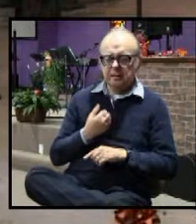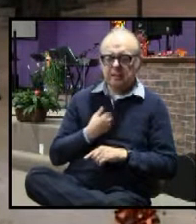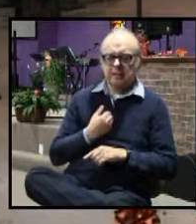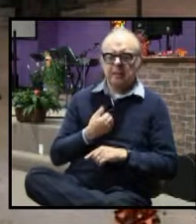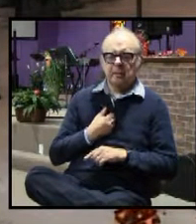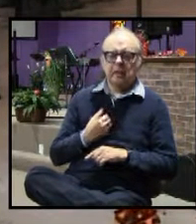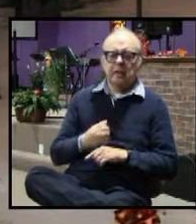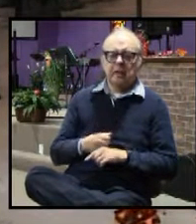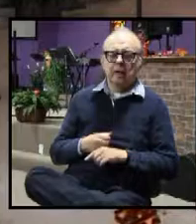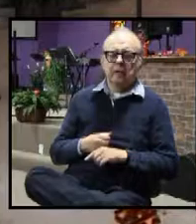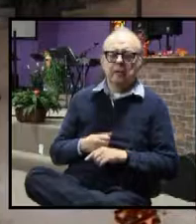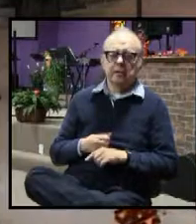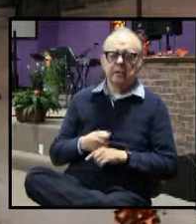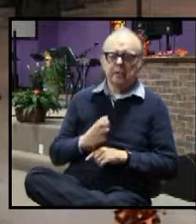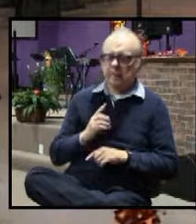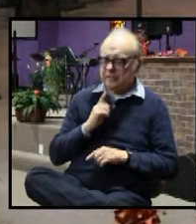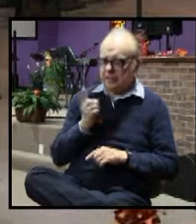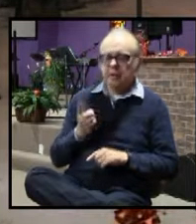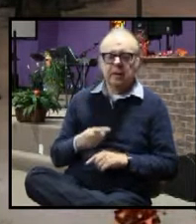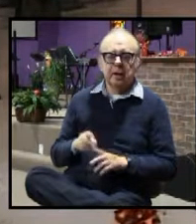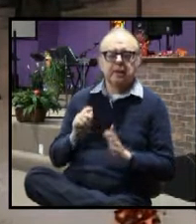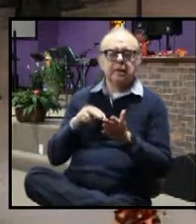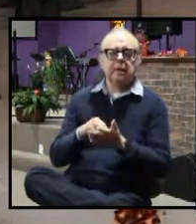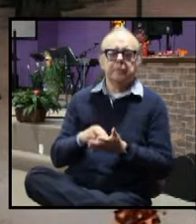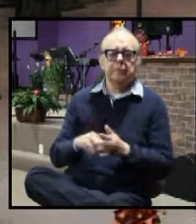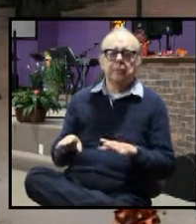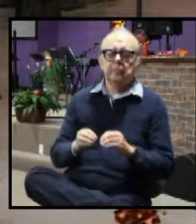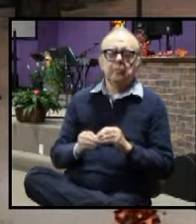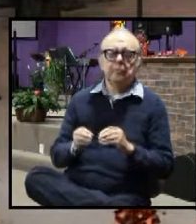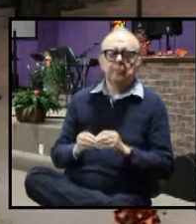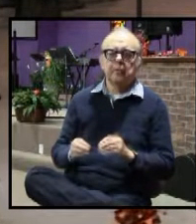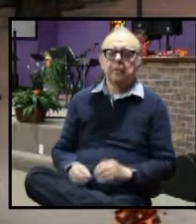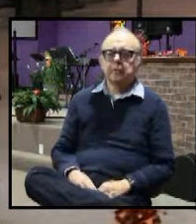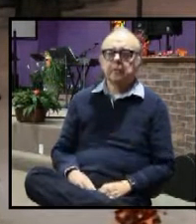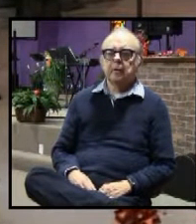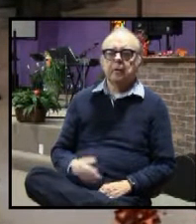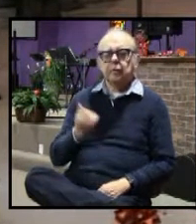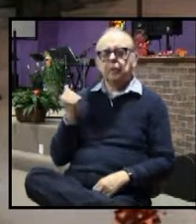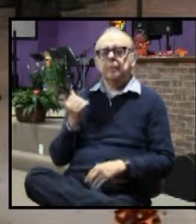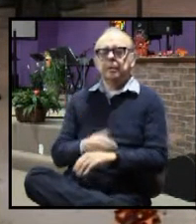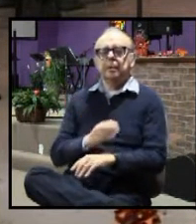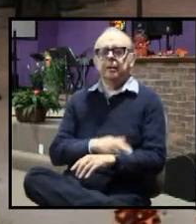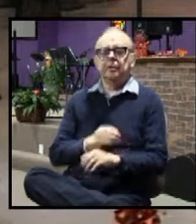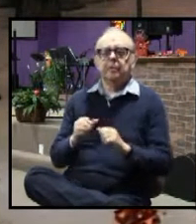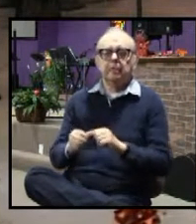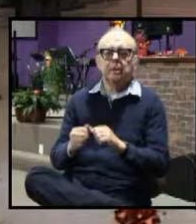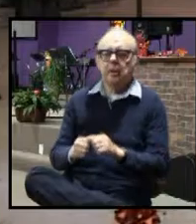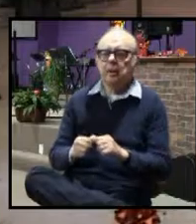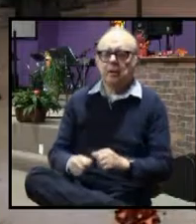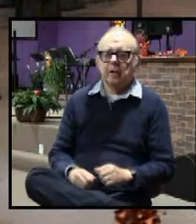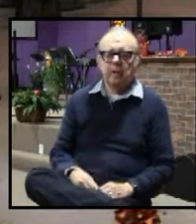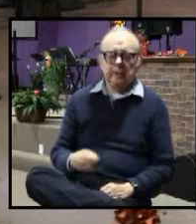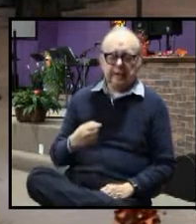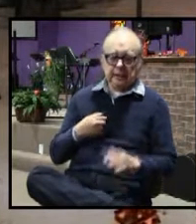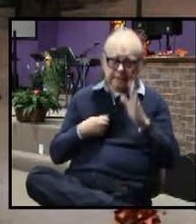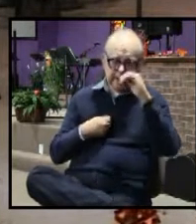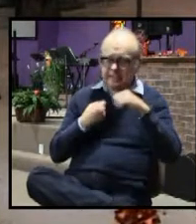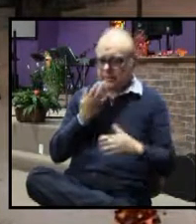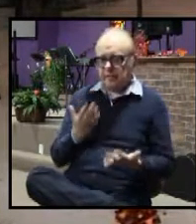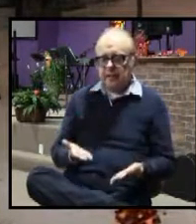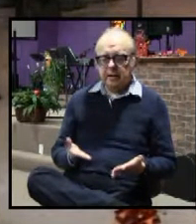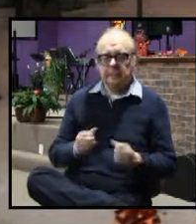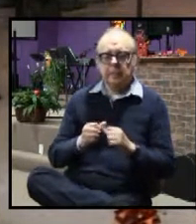myself and I could feel God's arms around me saying, "It's okay, get up and keep going. Maybe we'll do better next time. Just keep going, Ashley, I'm